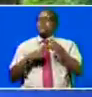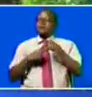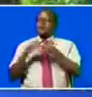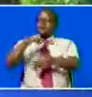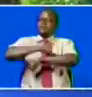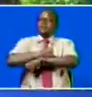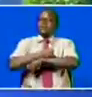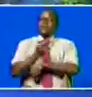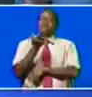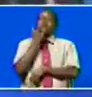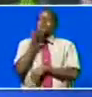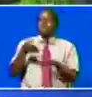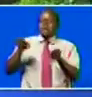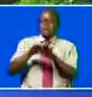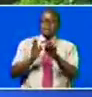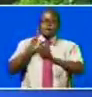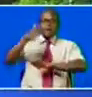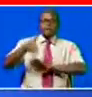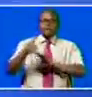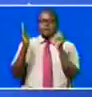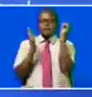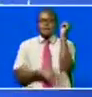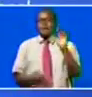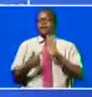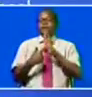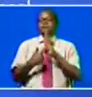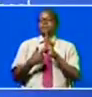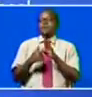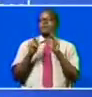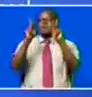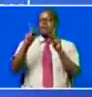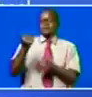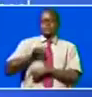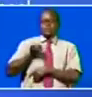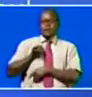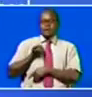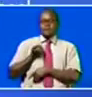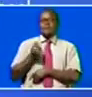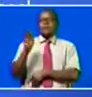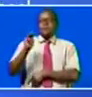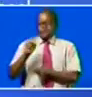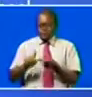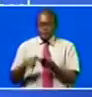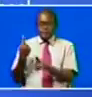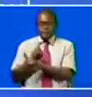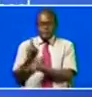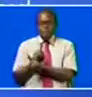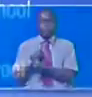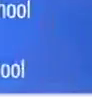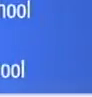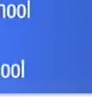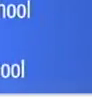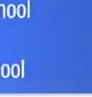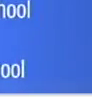be closed indefinitely, following in the bad examples of Kisumu Girls, Nia Girls, Maranda High School, Maliera Boys,